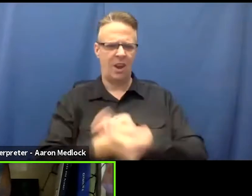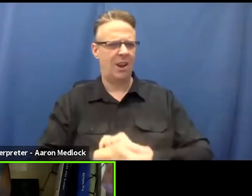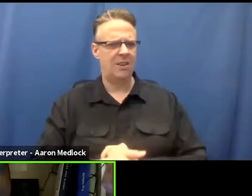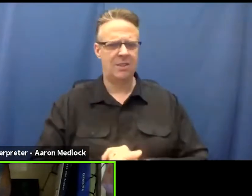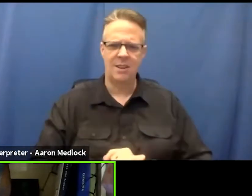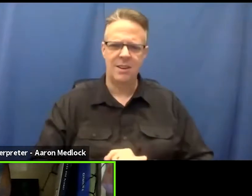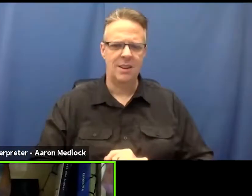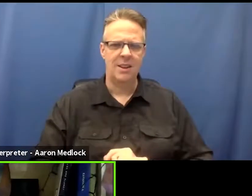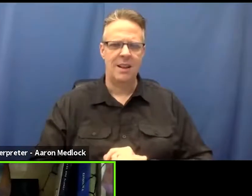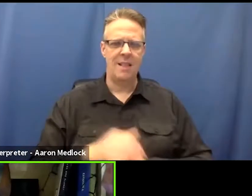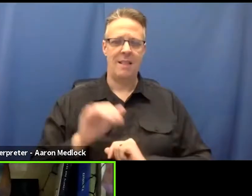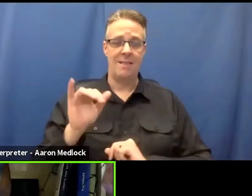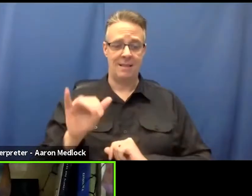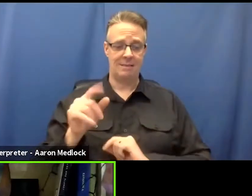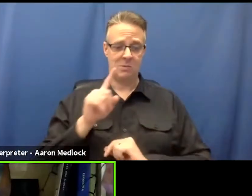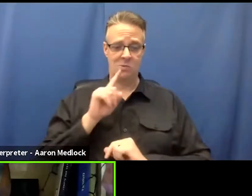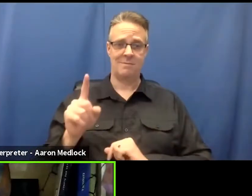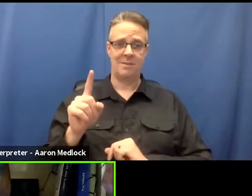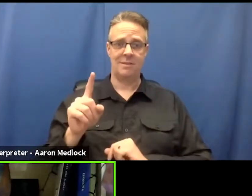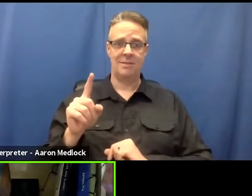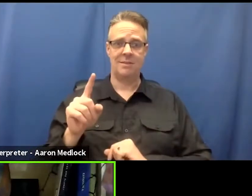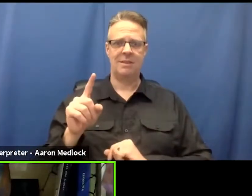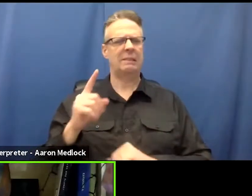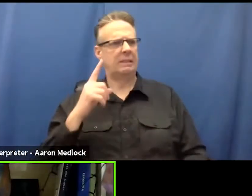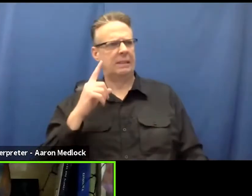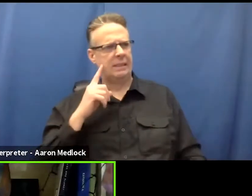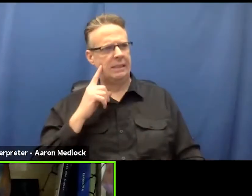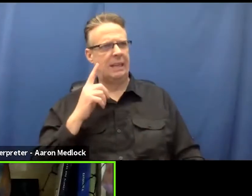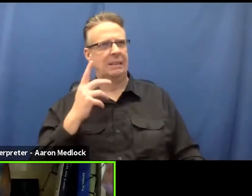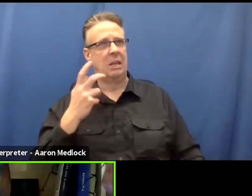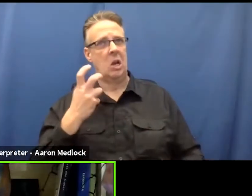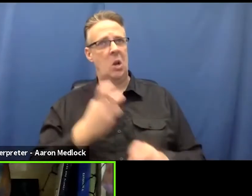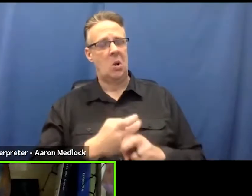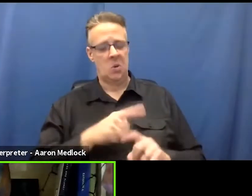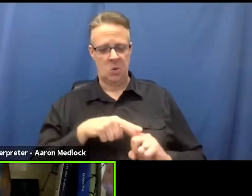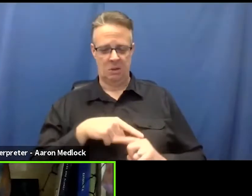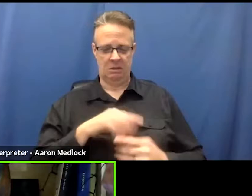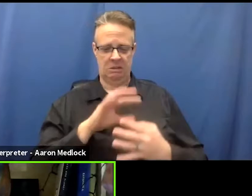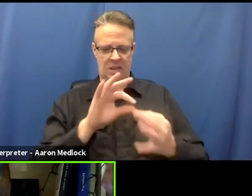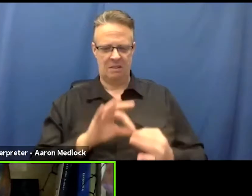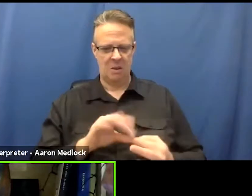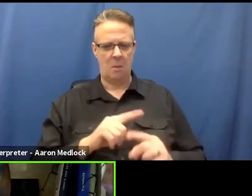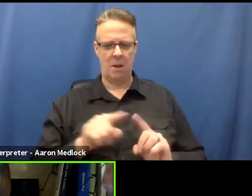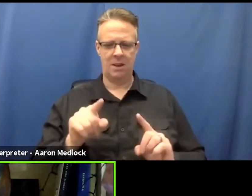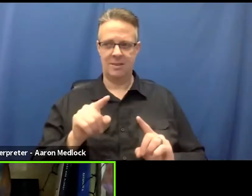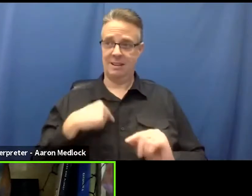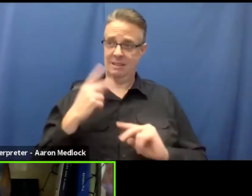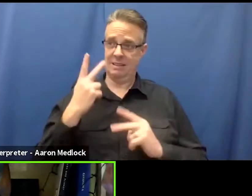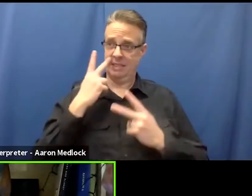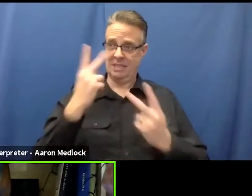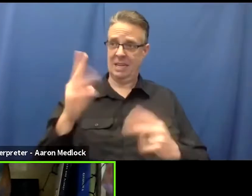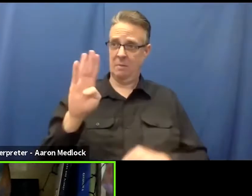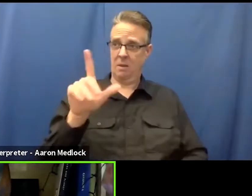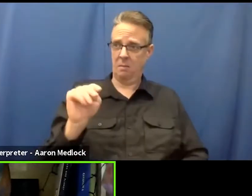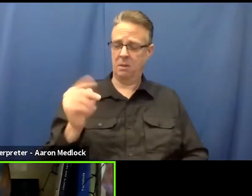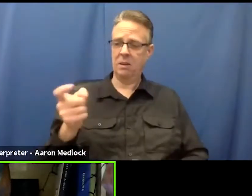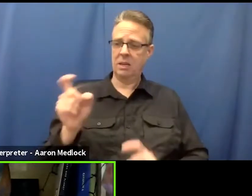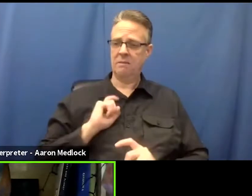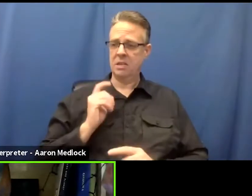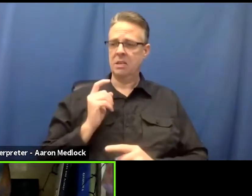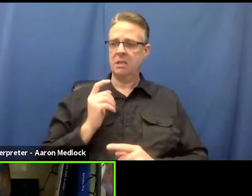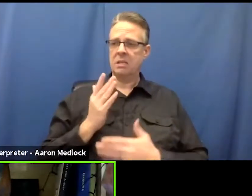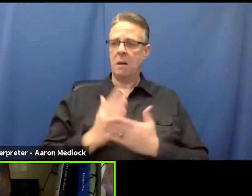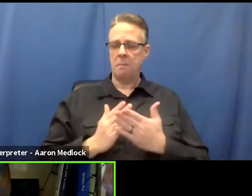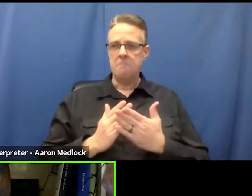actually gives me, although it sounds difficult to say this, in many ways it gives me quite a lot of hope, because I have seen in my daily